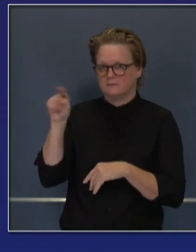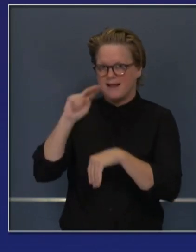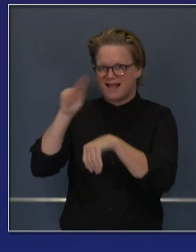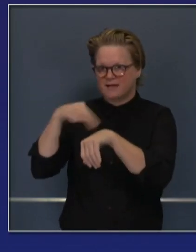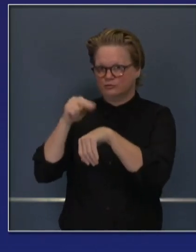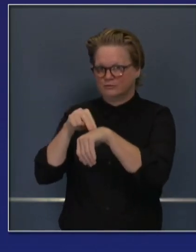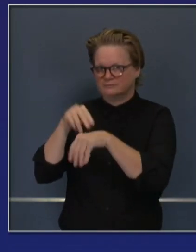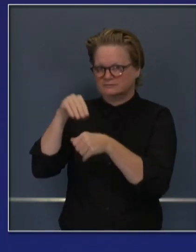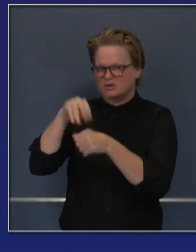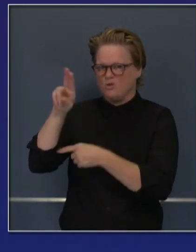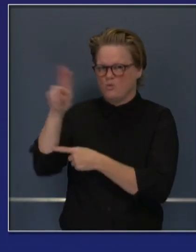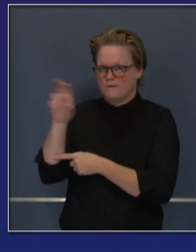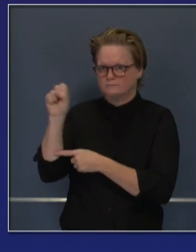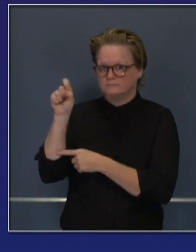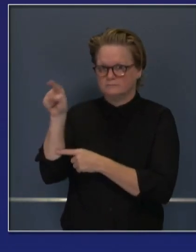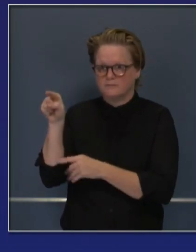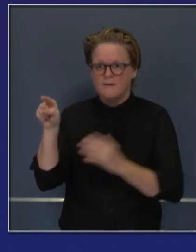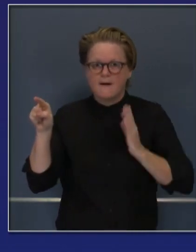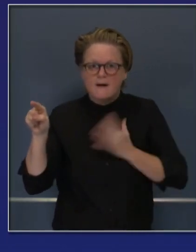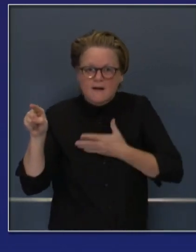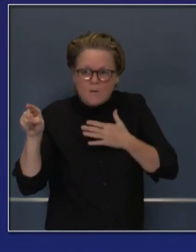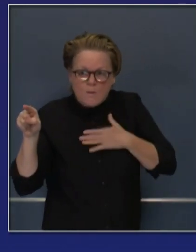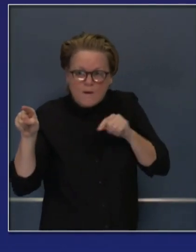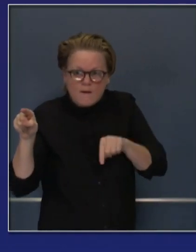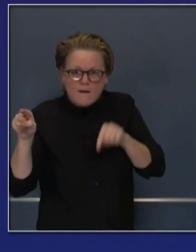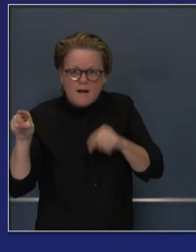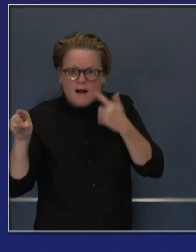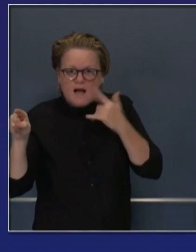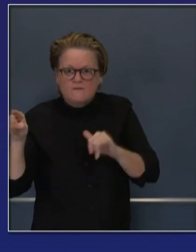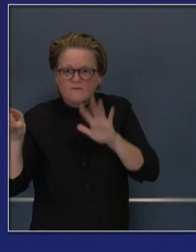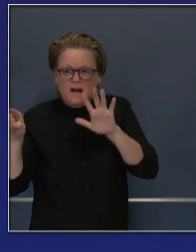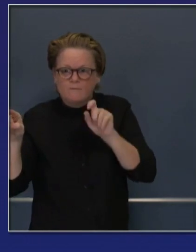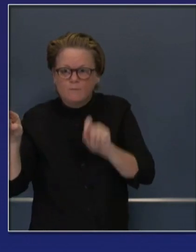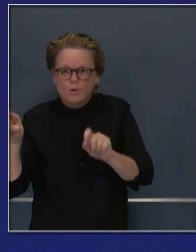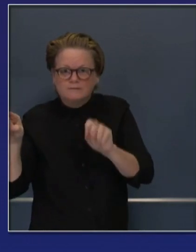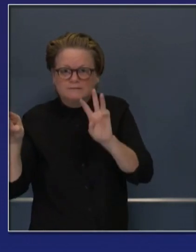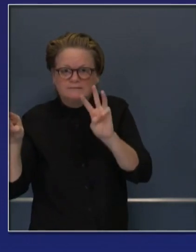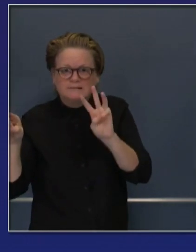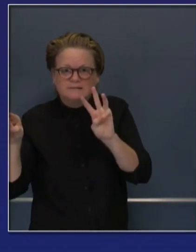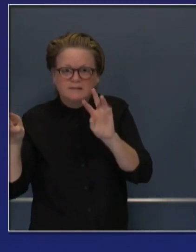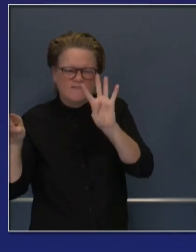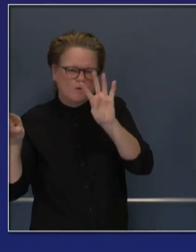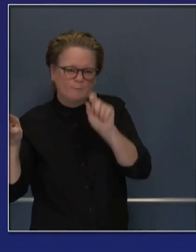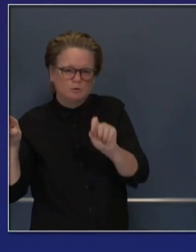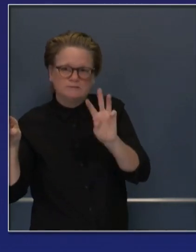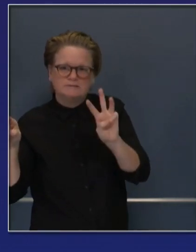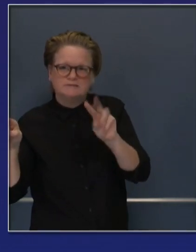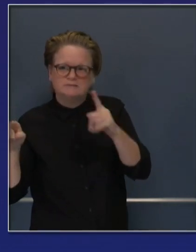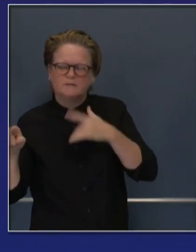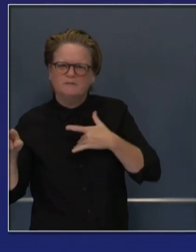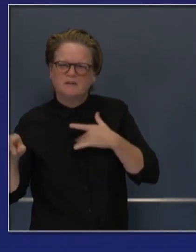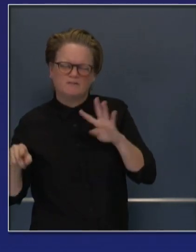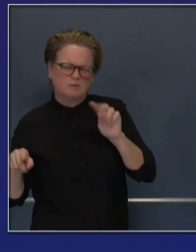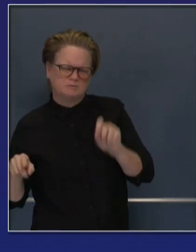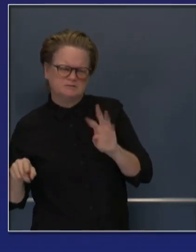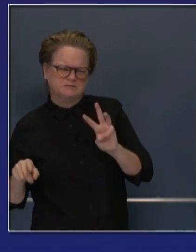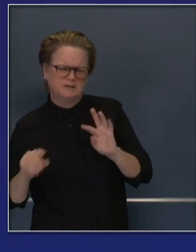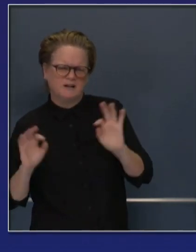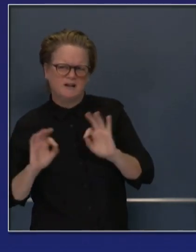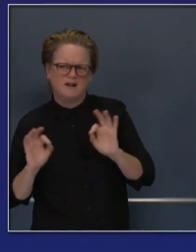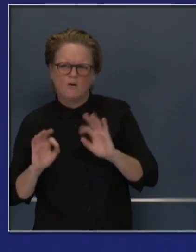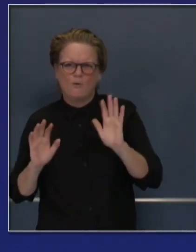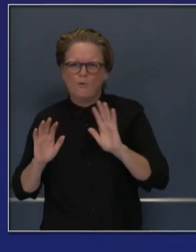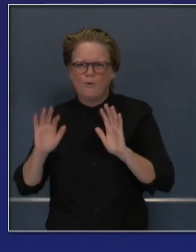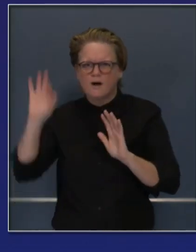at 4.6%. Don't be, though, misled by that. Again, the rate of increase is alarming nonetheless. And